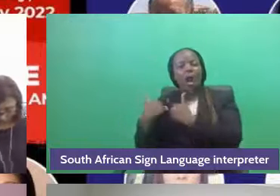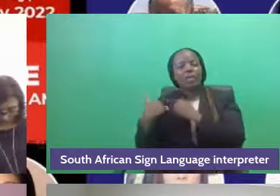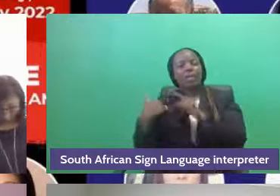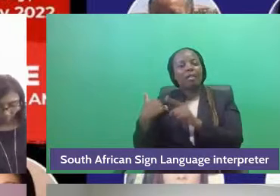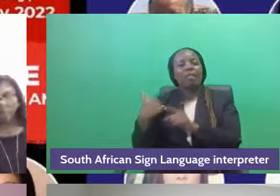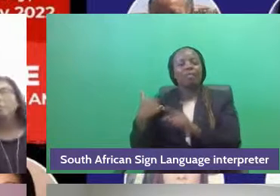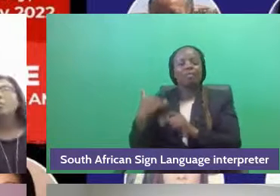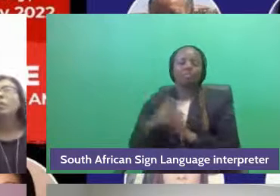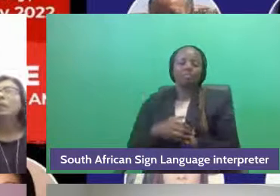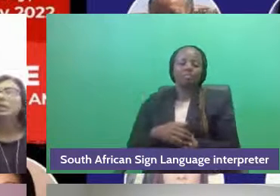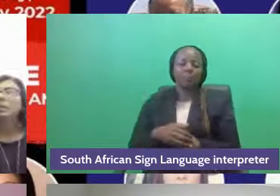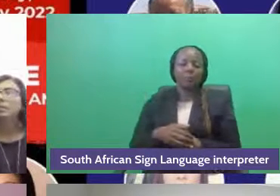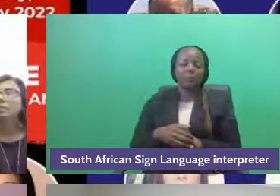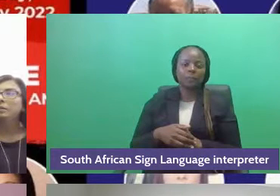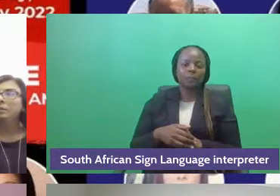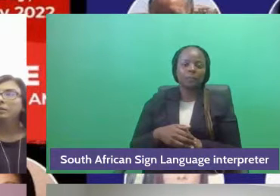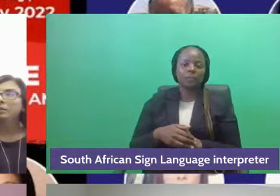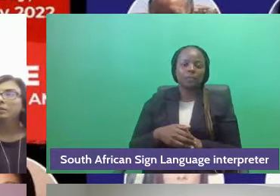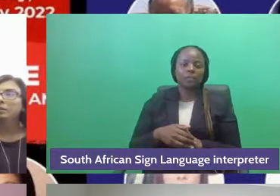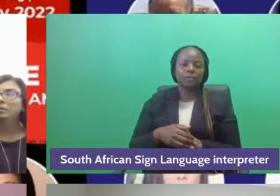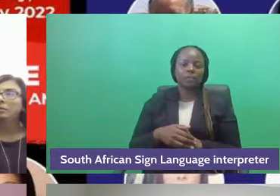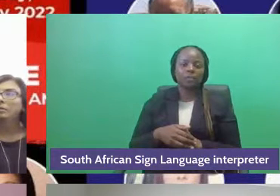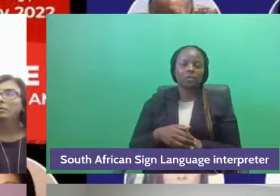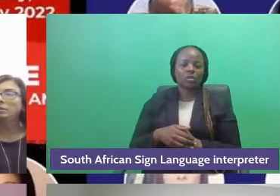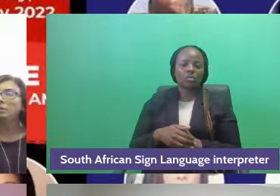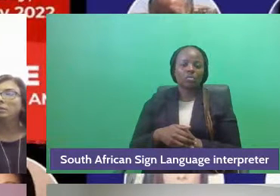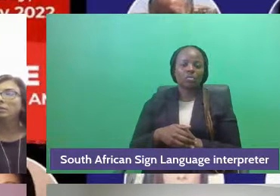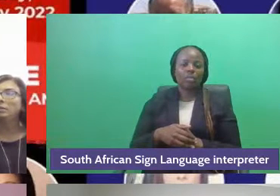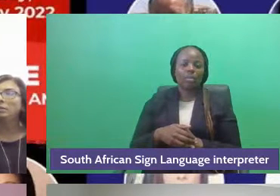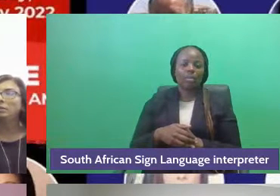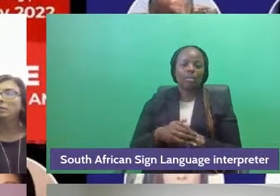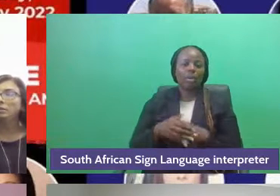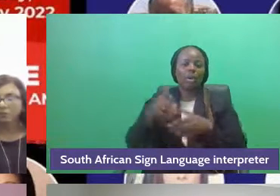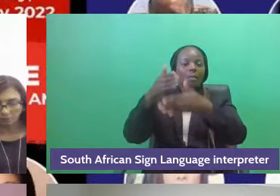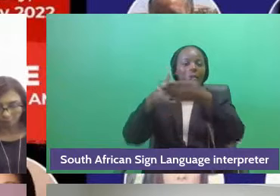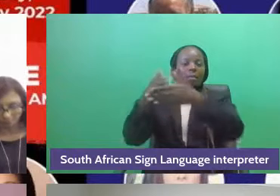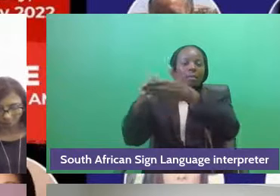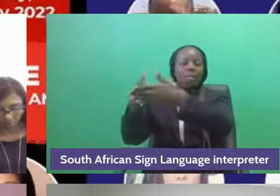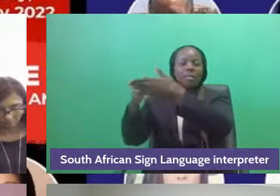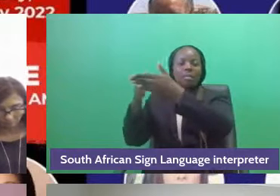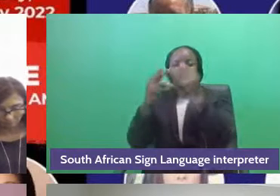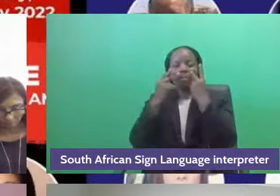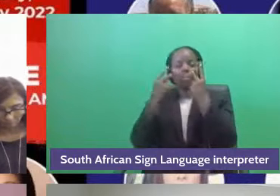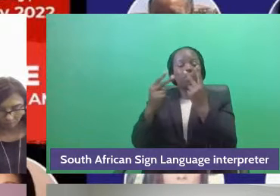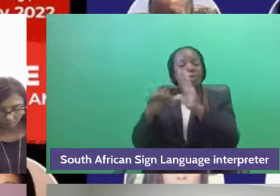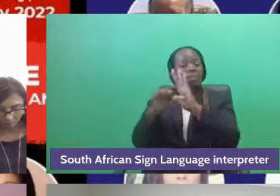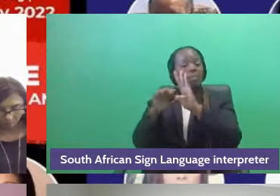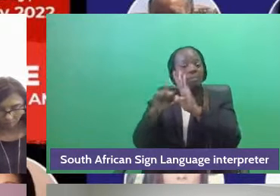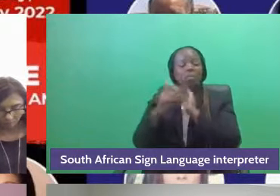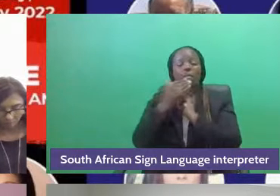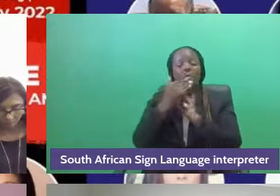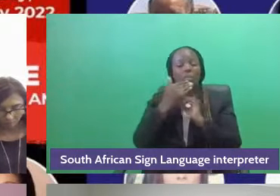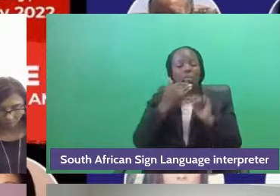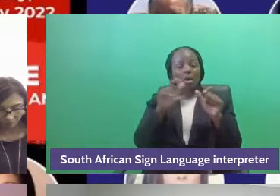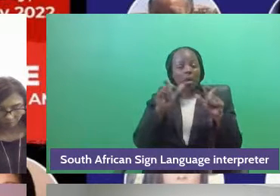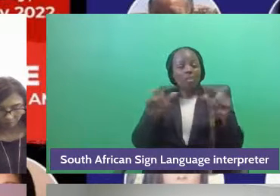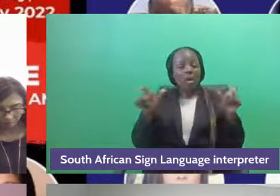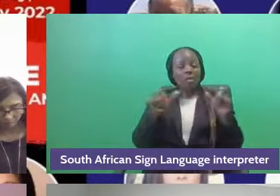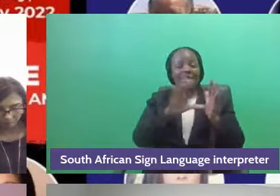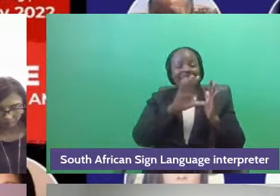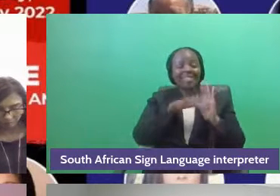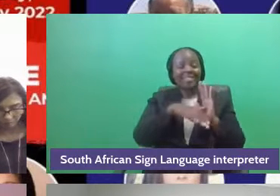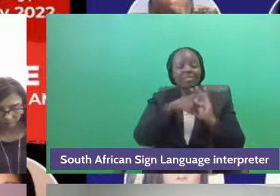at the barriers, it's important to also know that people with disabilities and other vulnerable groups face